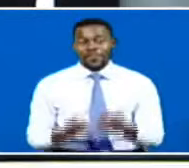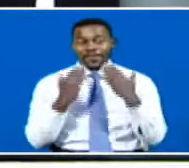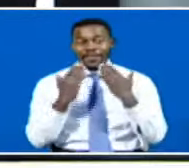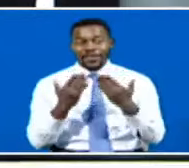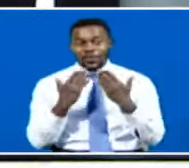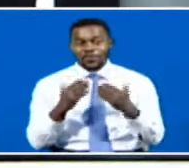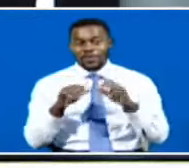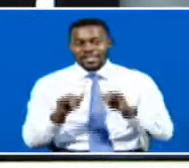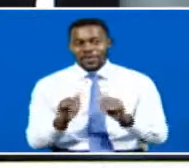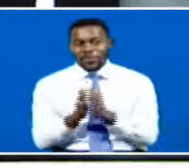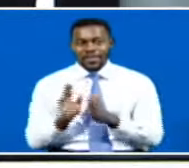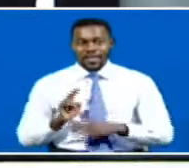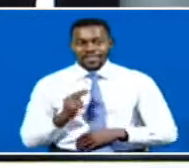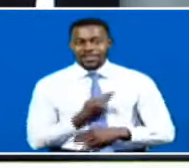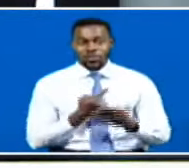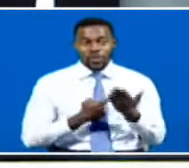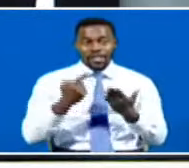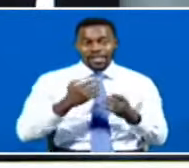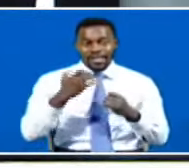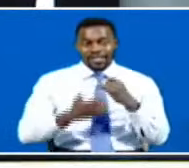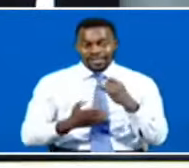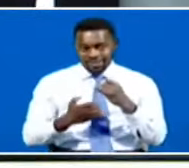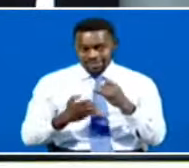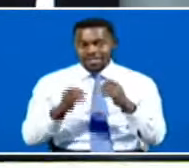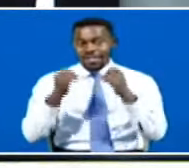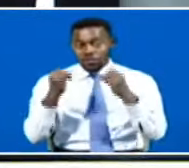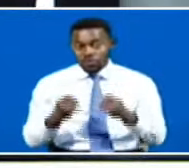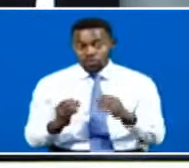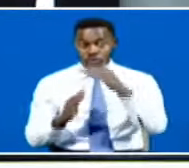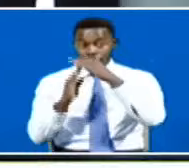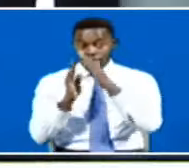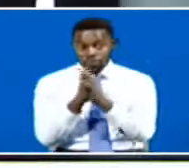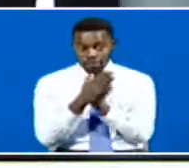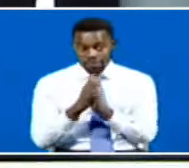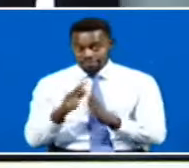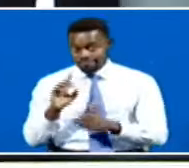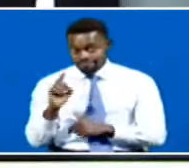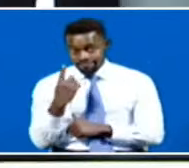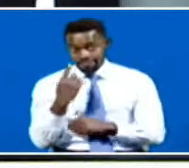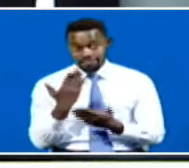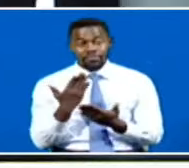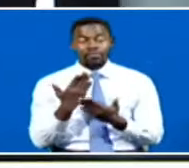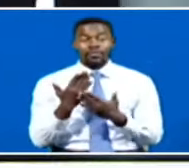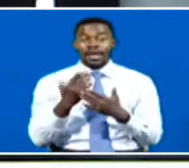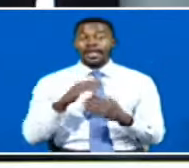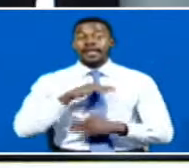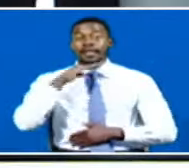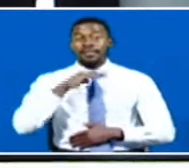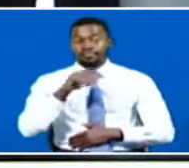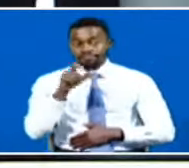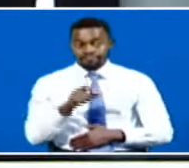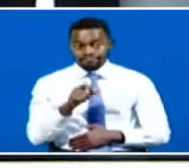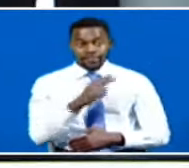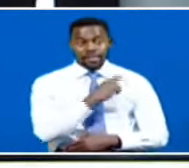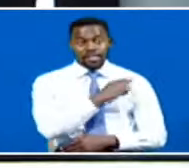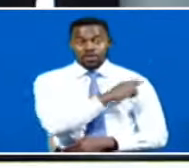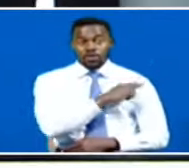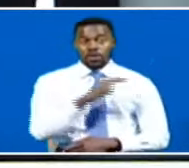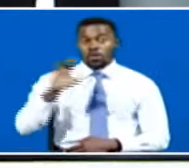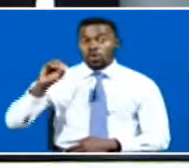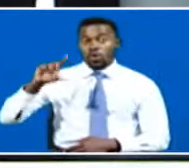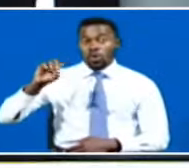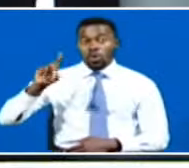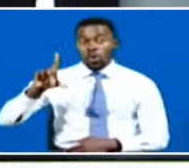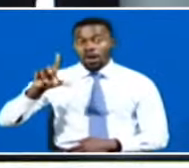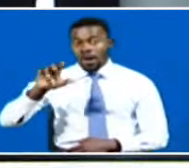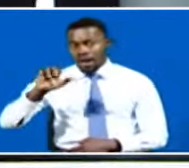Thank you for watching Weekend Prime. Air off to our top story. Tonight, the departed Chief of Defense Forces, General Francis Ogolla,